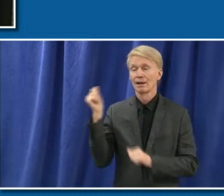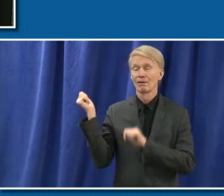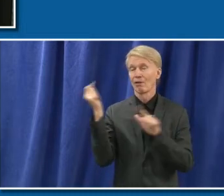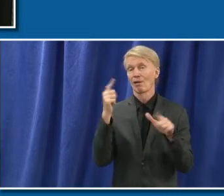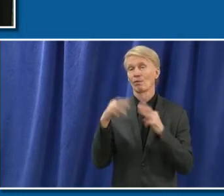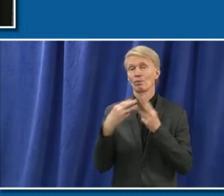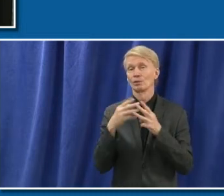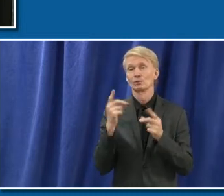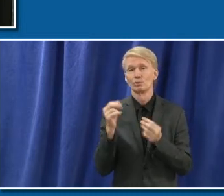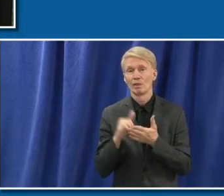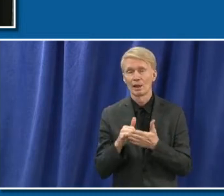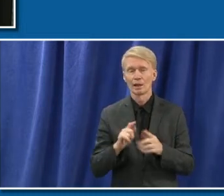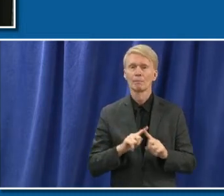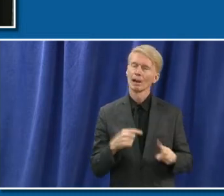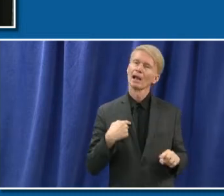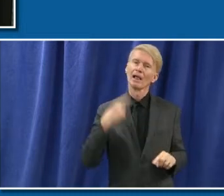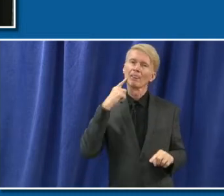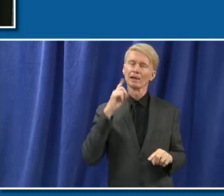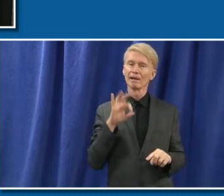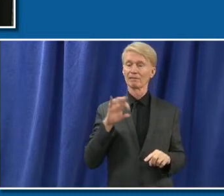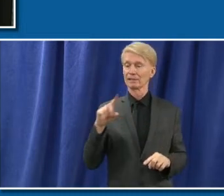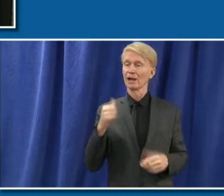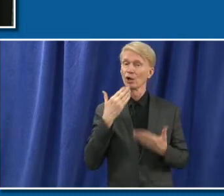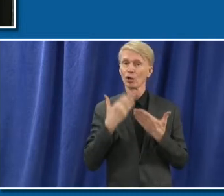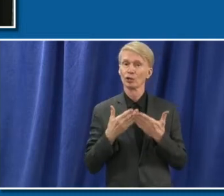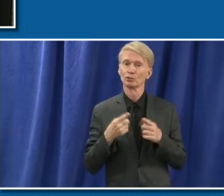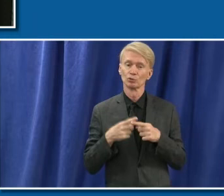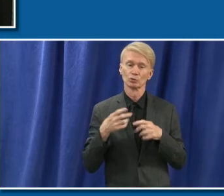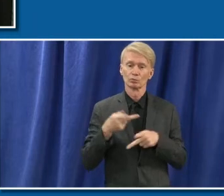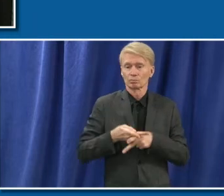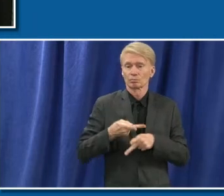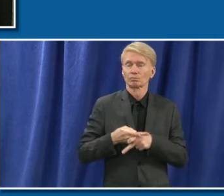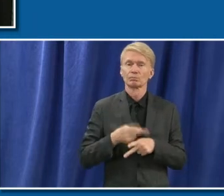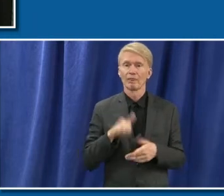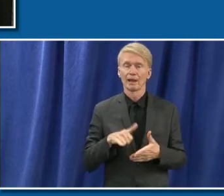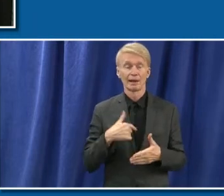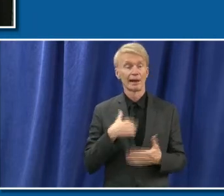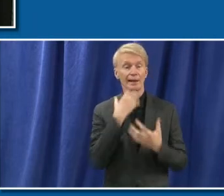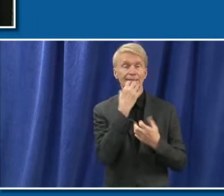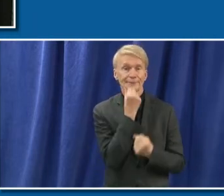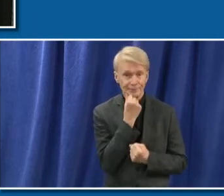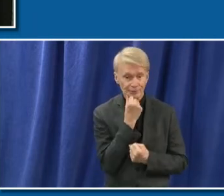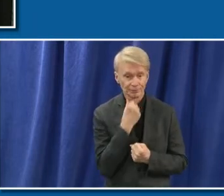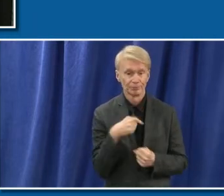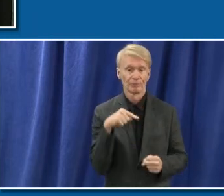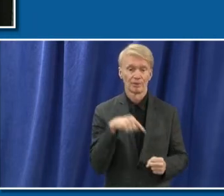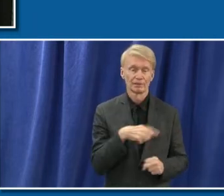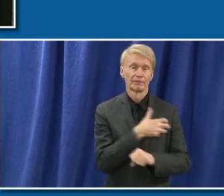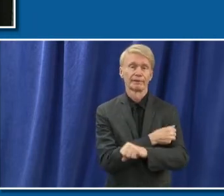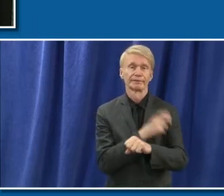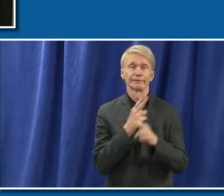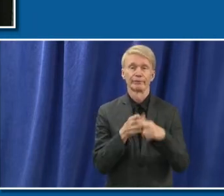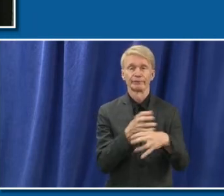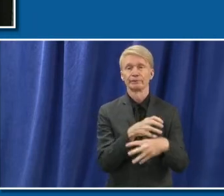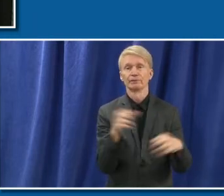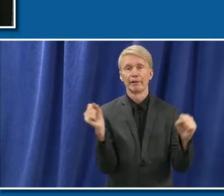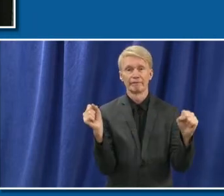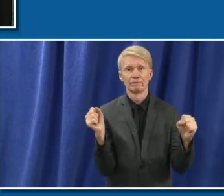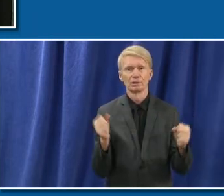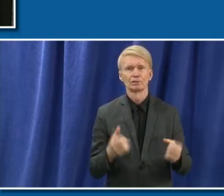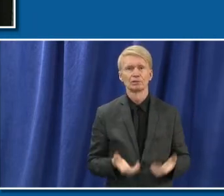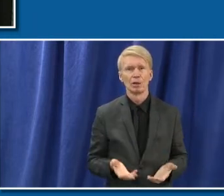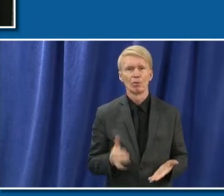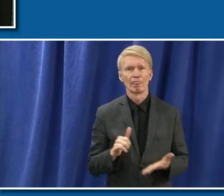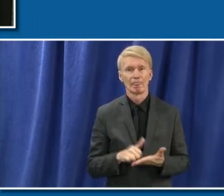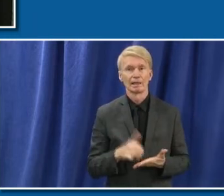follow-up time. I think it's good that they did. Again, I most care about this vaccine being safe. And so